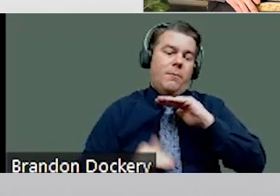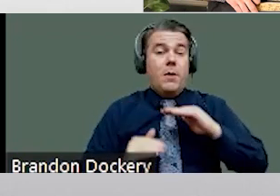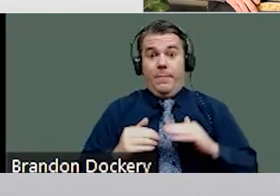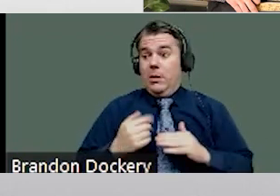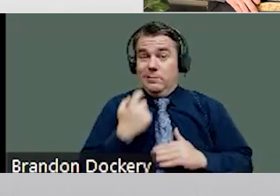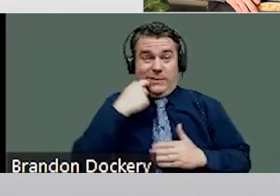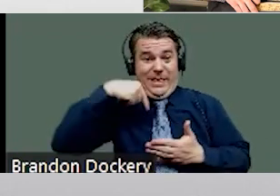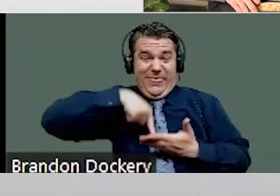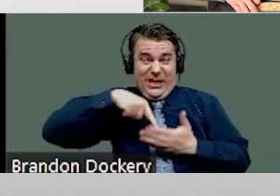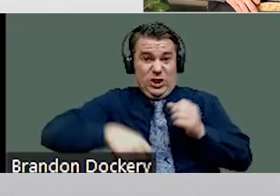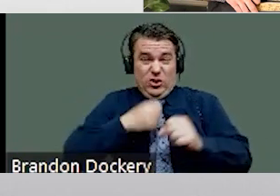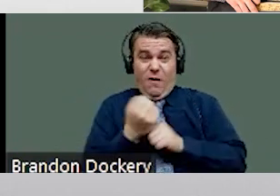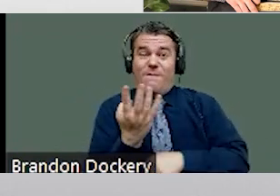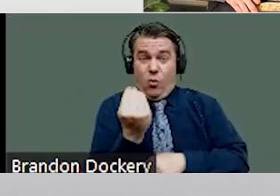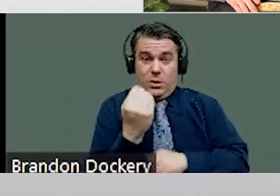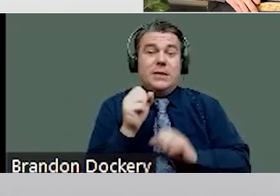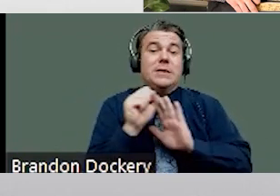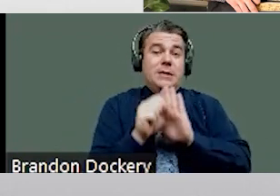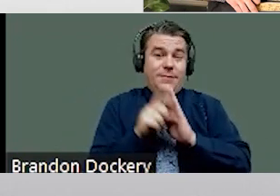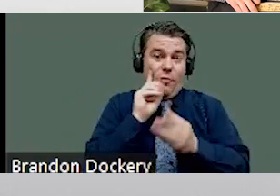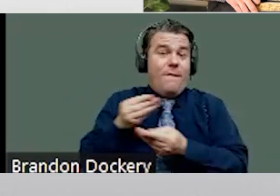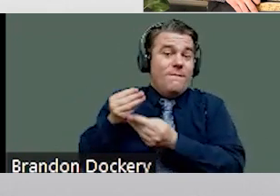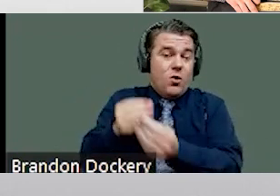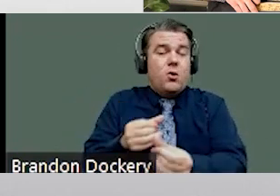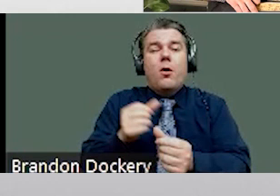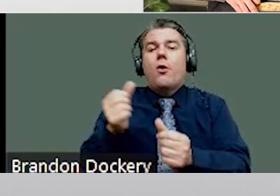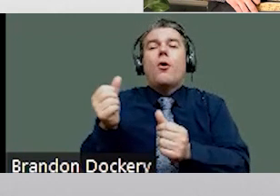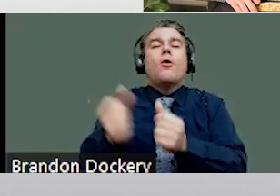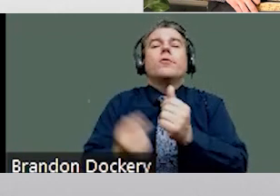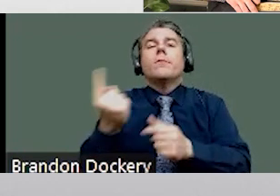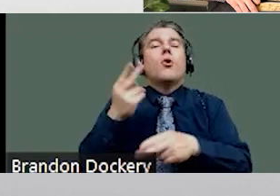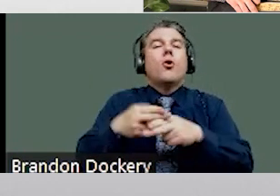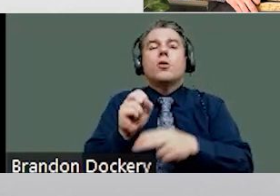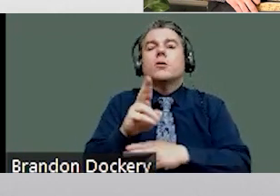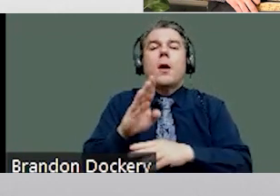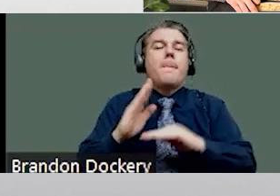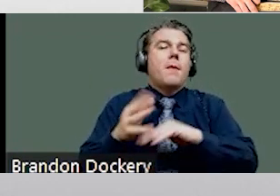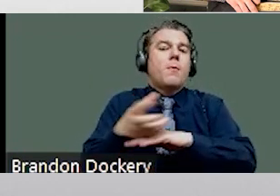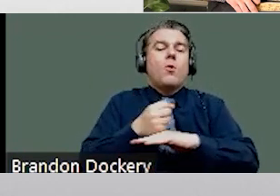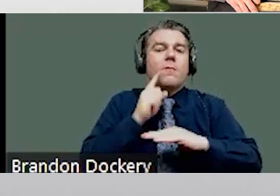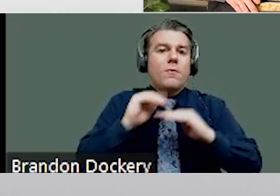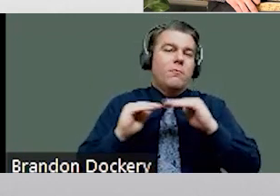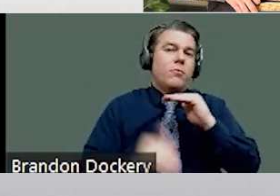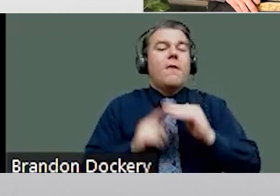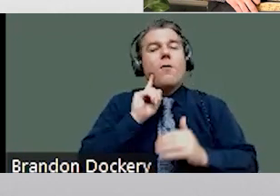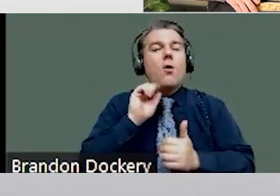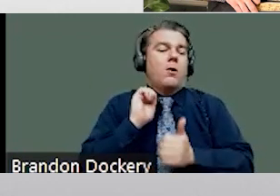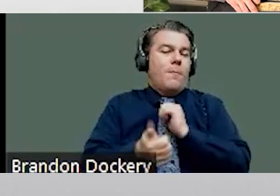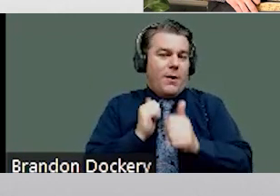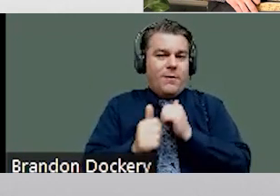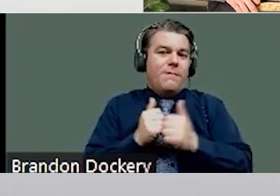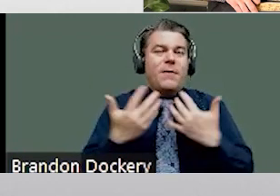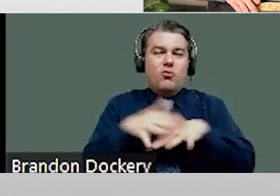year, 14 states were funded under something called the Subminimum Wage to Competitive